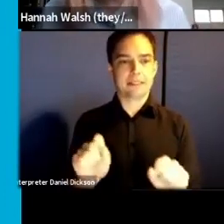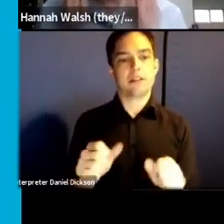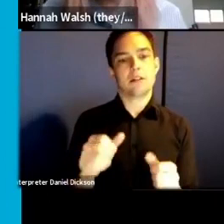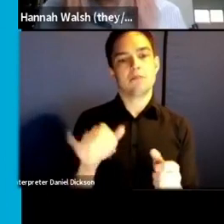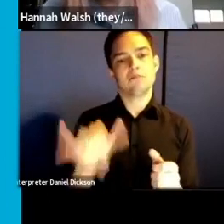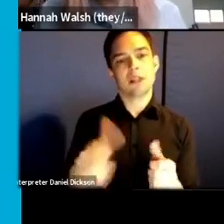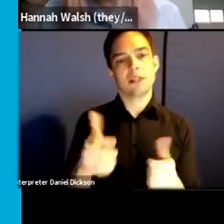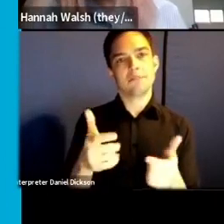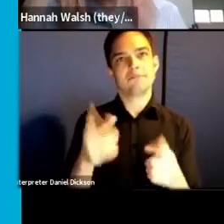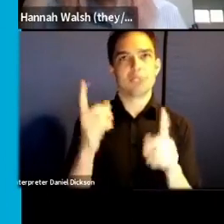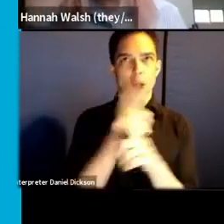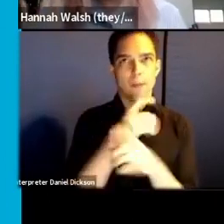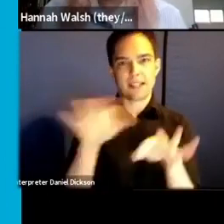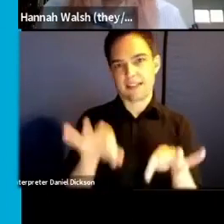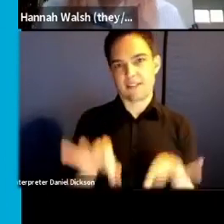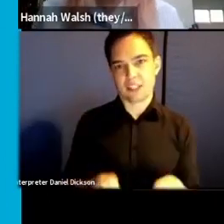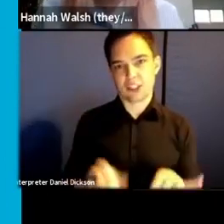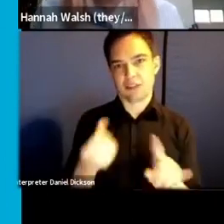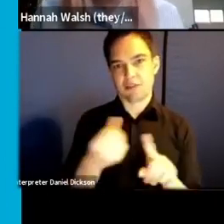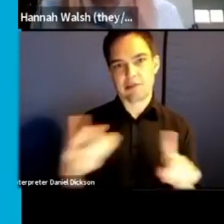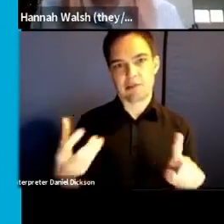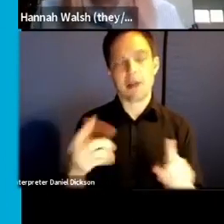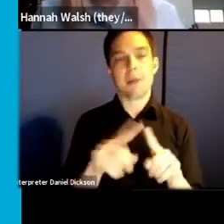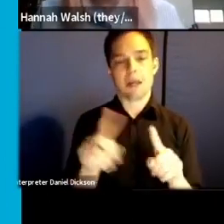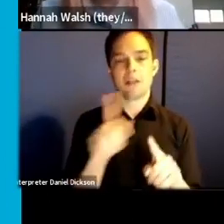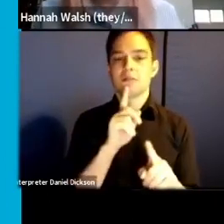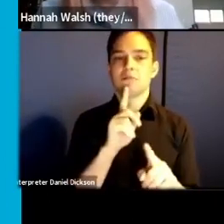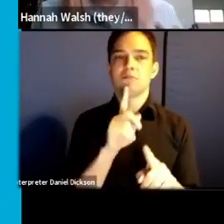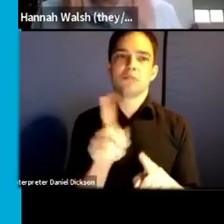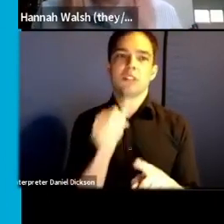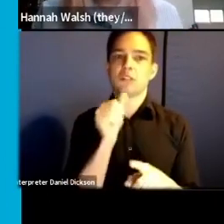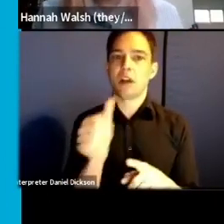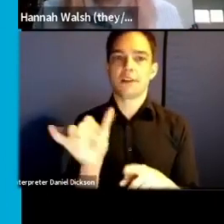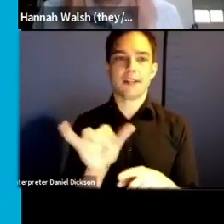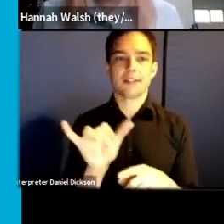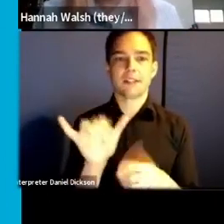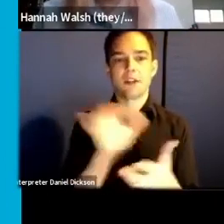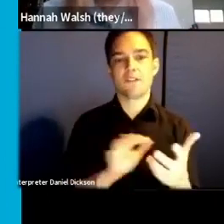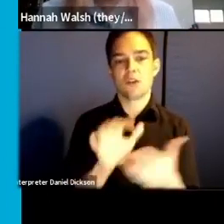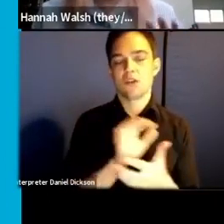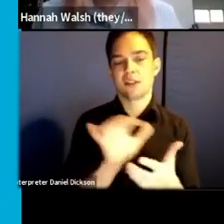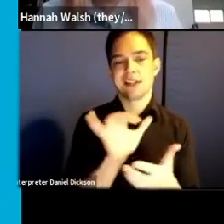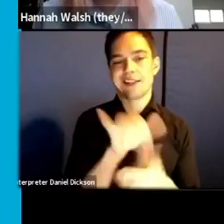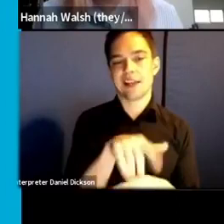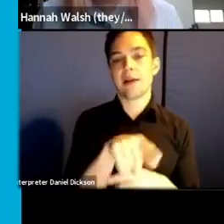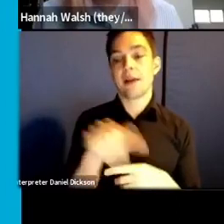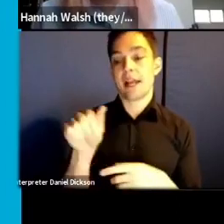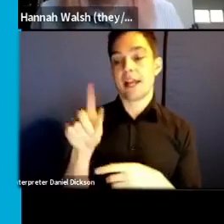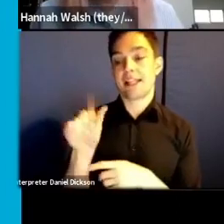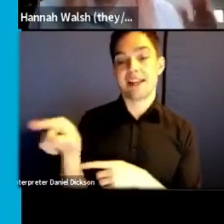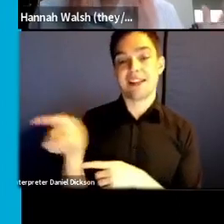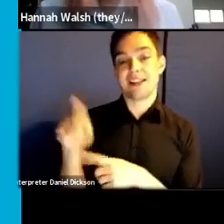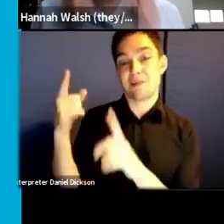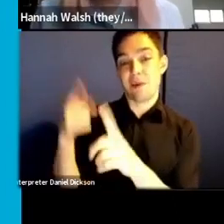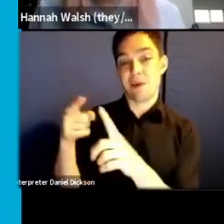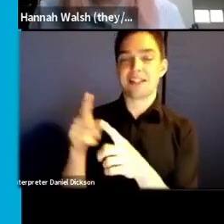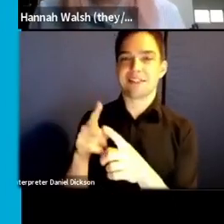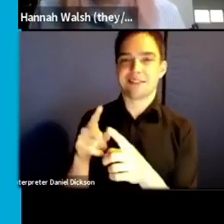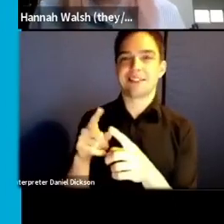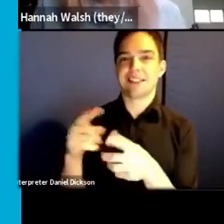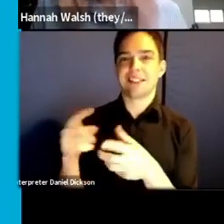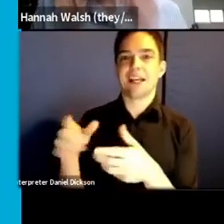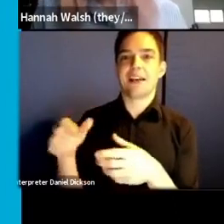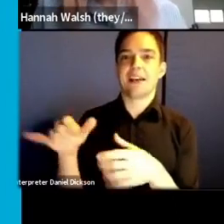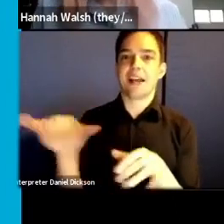of a complicated definition, it may seem, but it's really not as confusing as that. And the ADA is meant to be kind of as inclusive